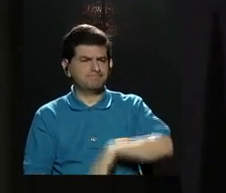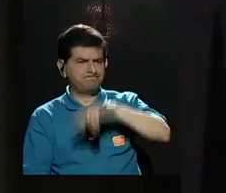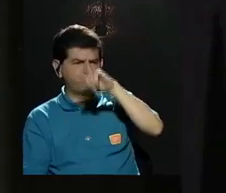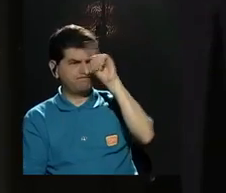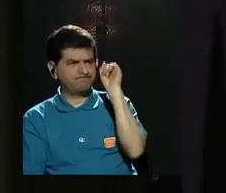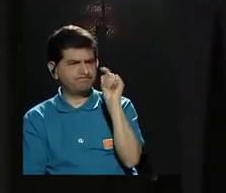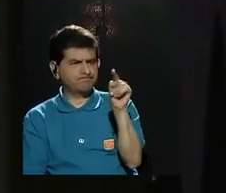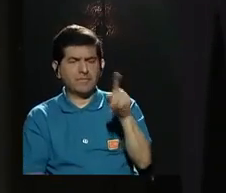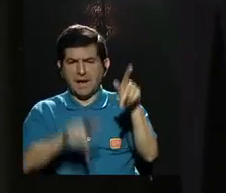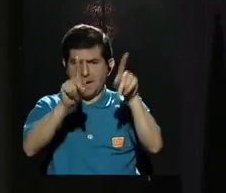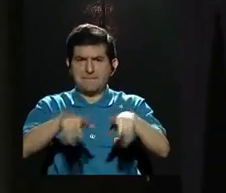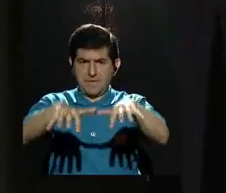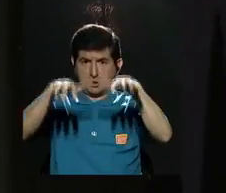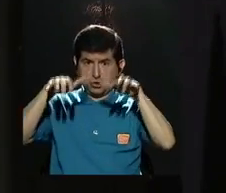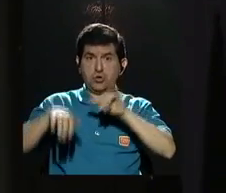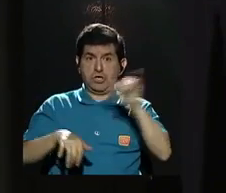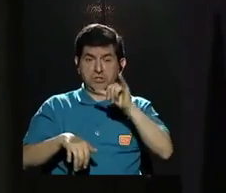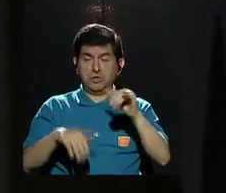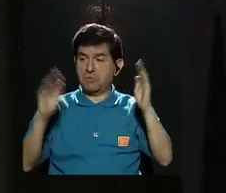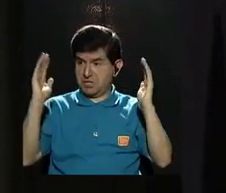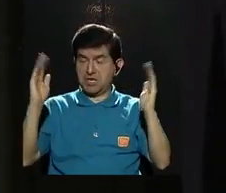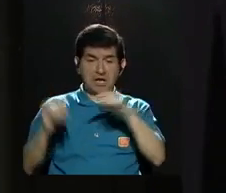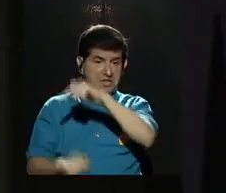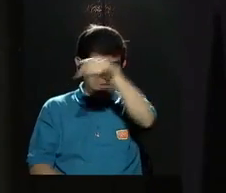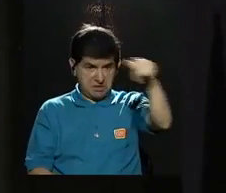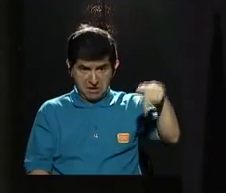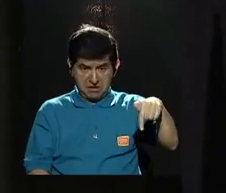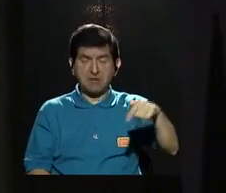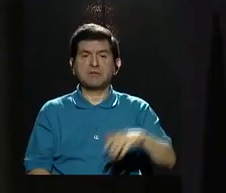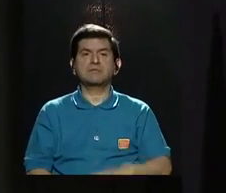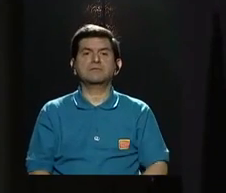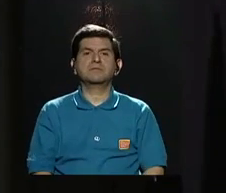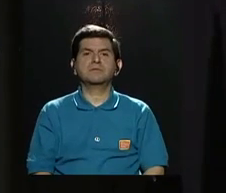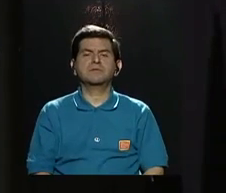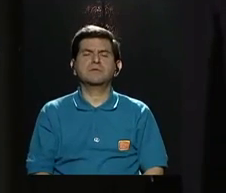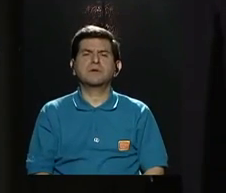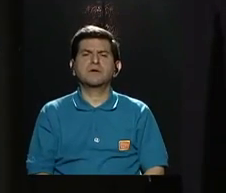audience such as this, when women got the vote